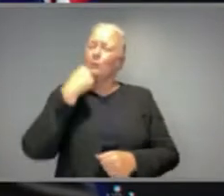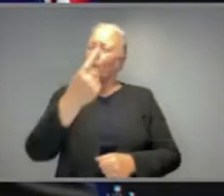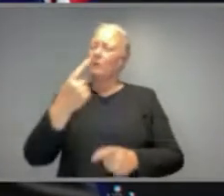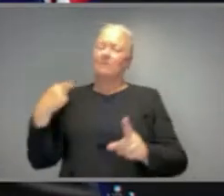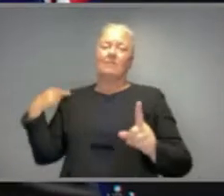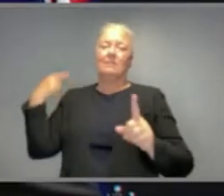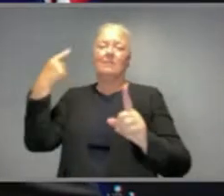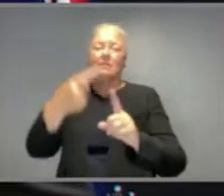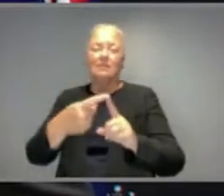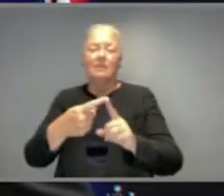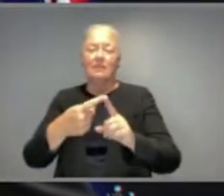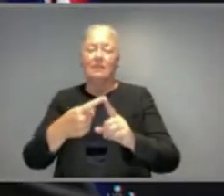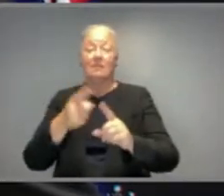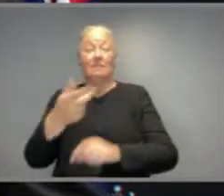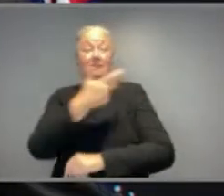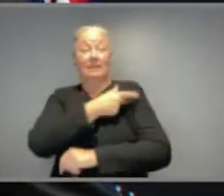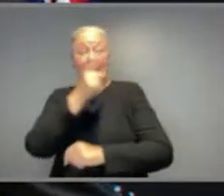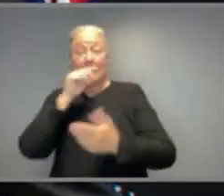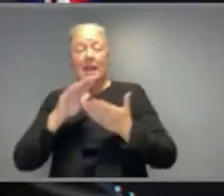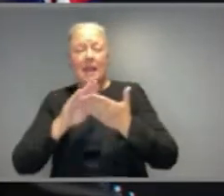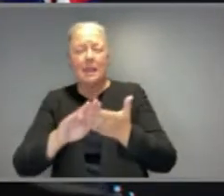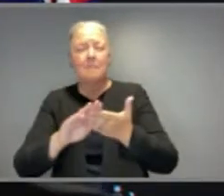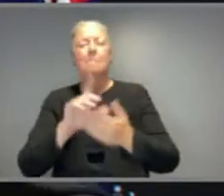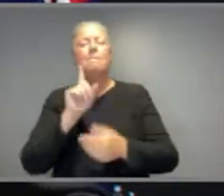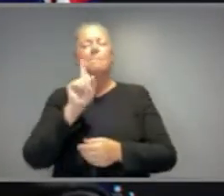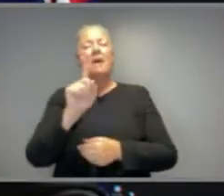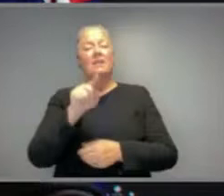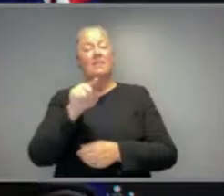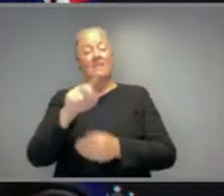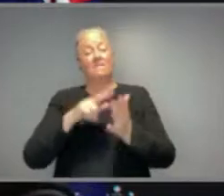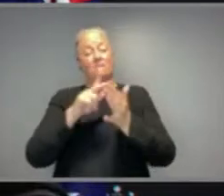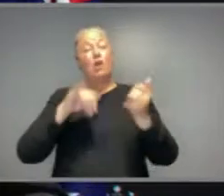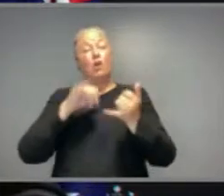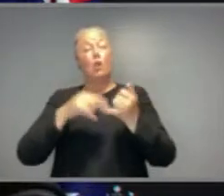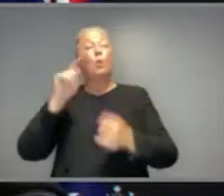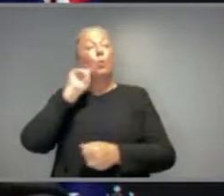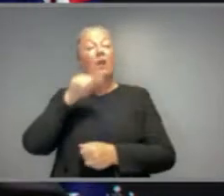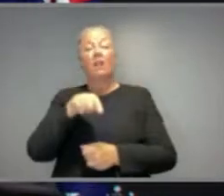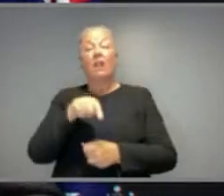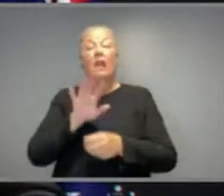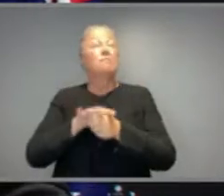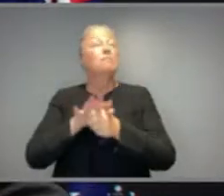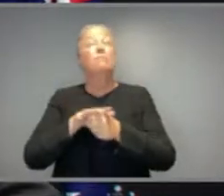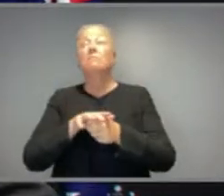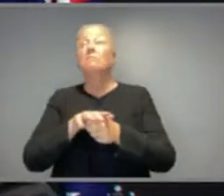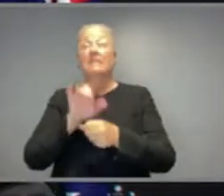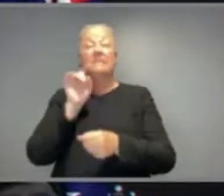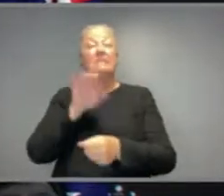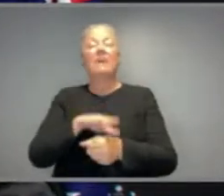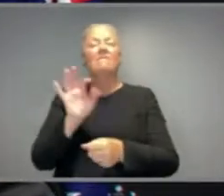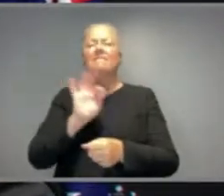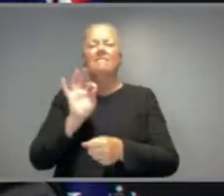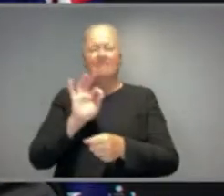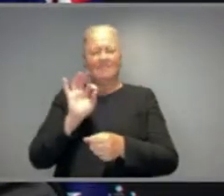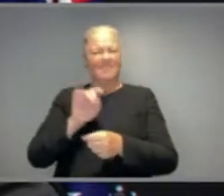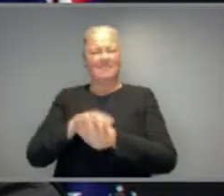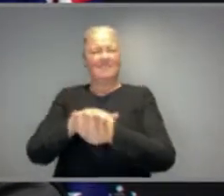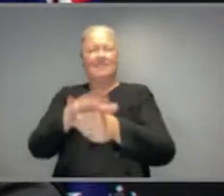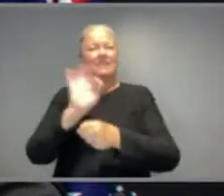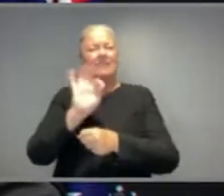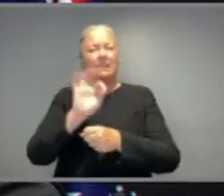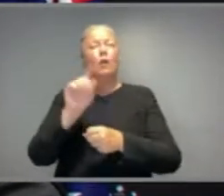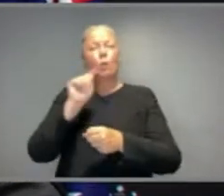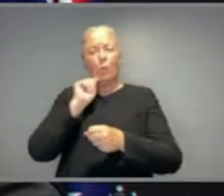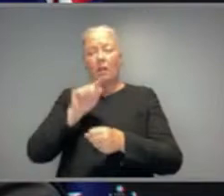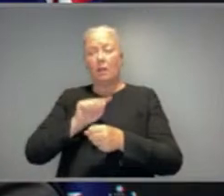but stopping the mobility, because the virus doesn't move on its own. And so getting control of that spread, which is exactly what the Premier is seeking